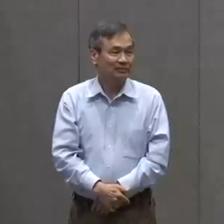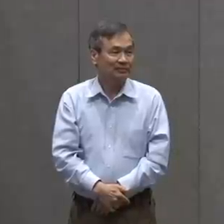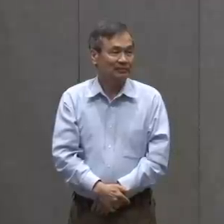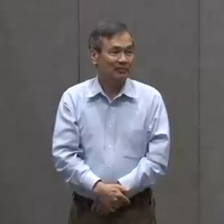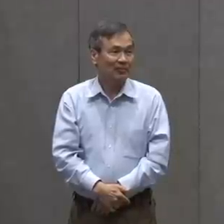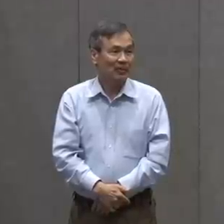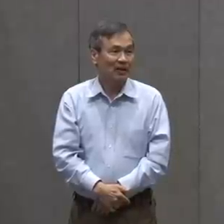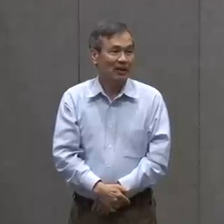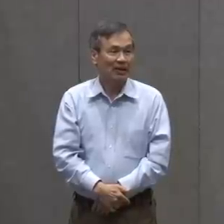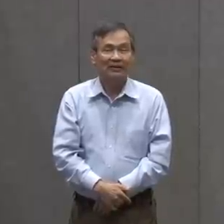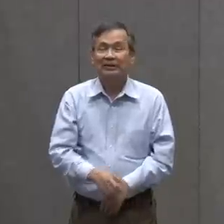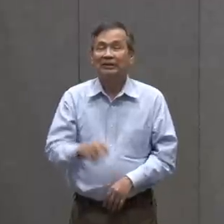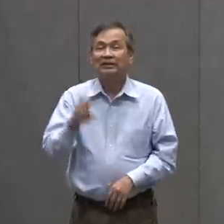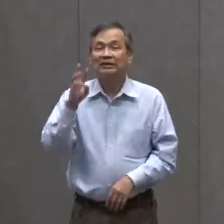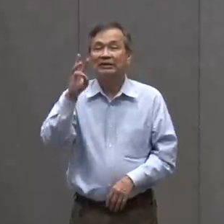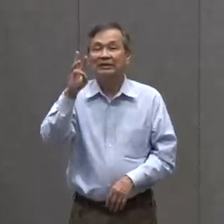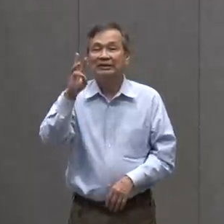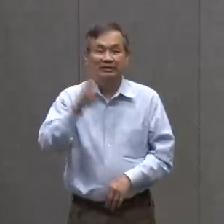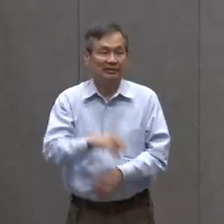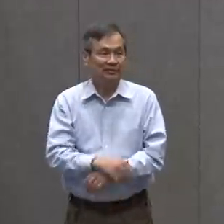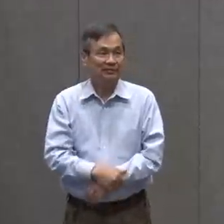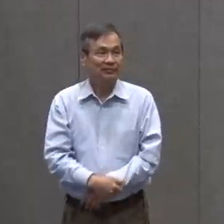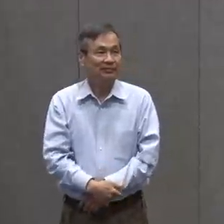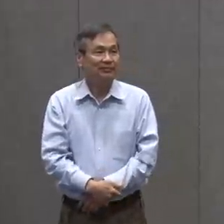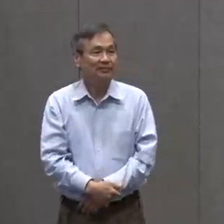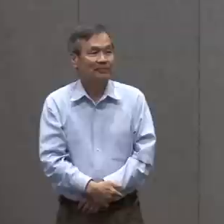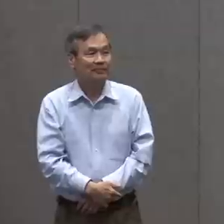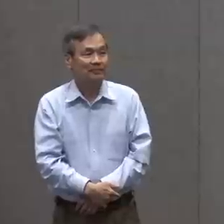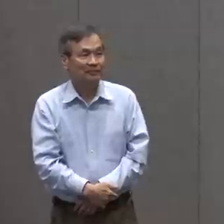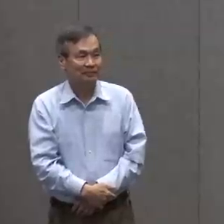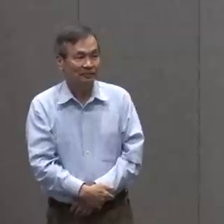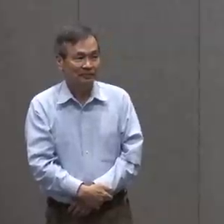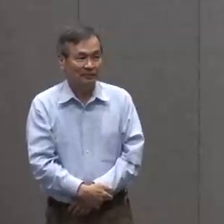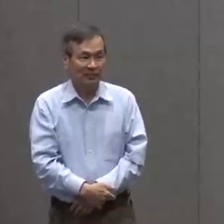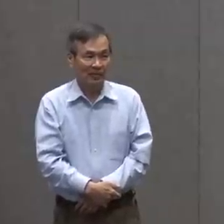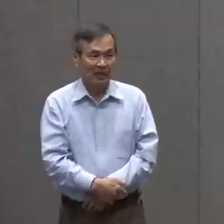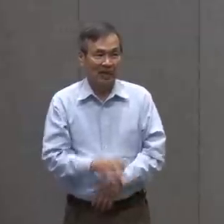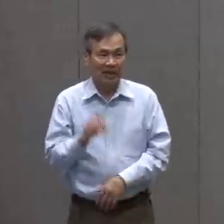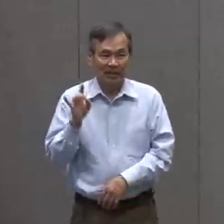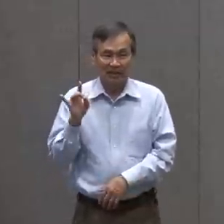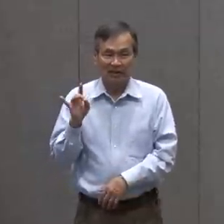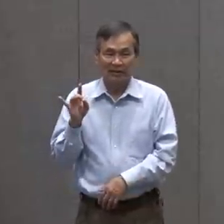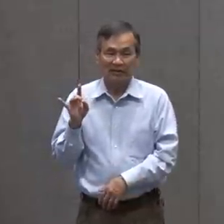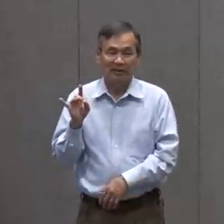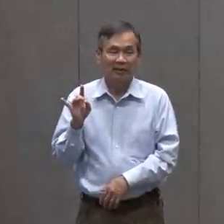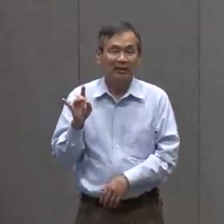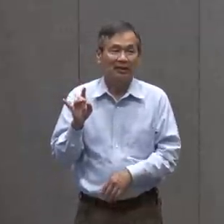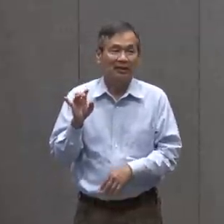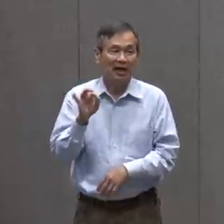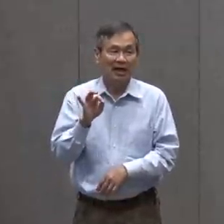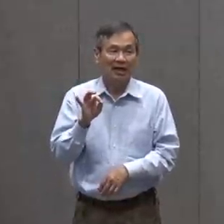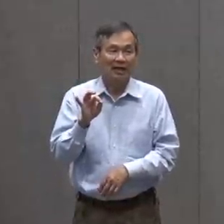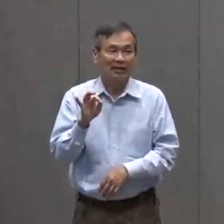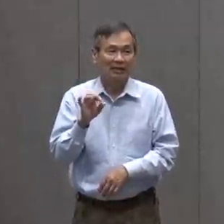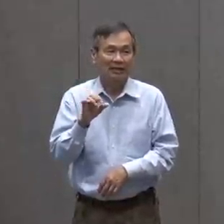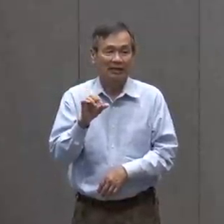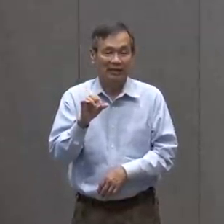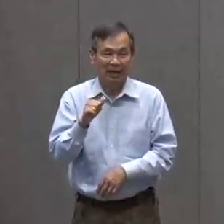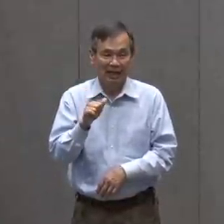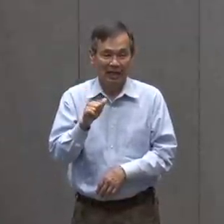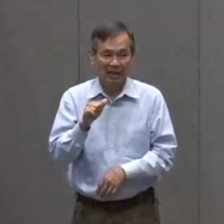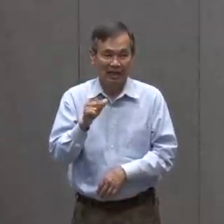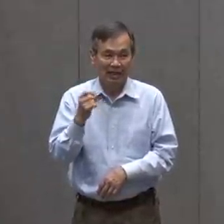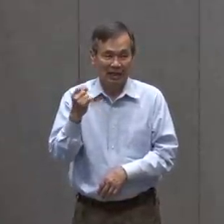I got 6. All right. So I started on 8. 9, 10,